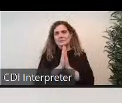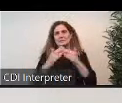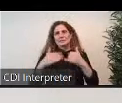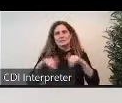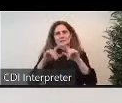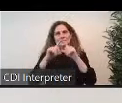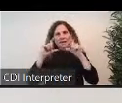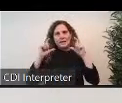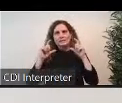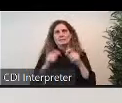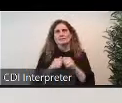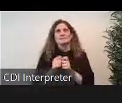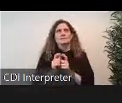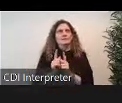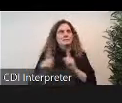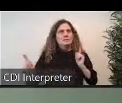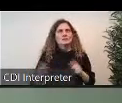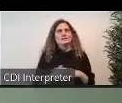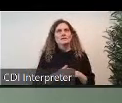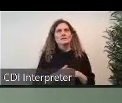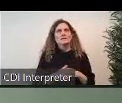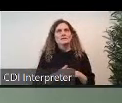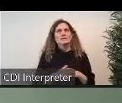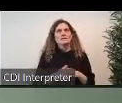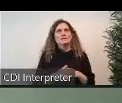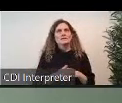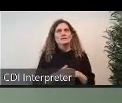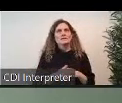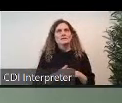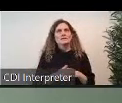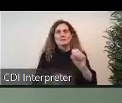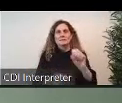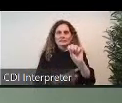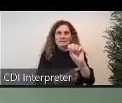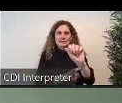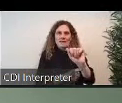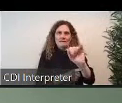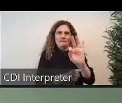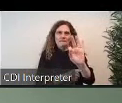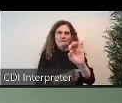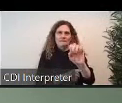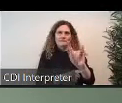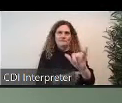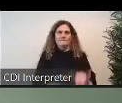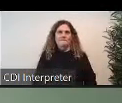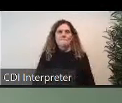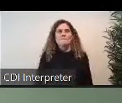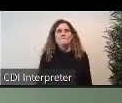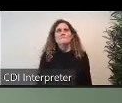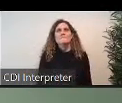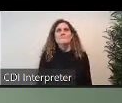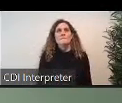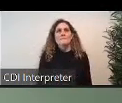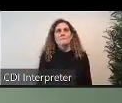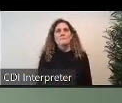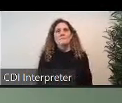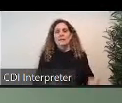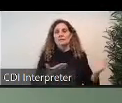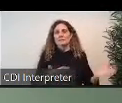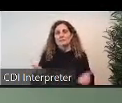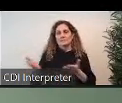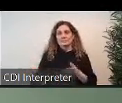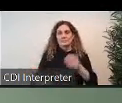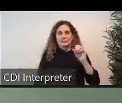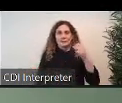Shannon. Thank you, Dr. Weston. Again, I'm Shannon Brahman, the Data Analytics Manager for the Milwaukee County Office of